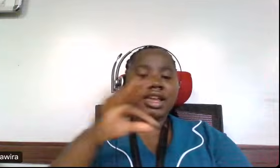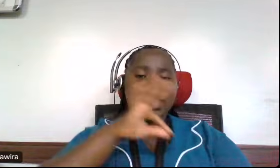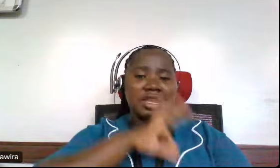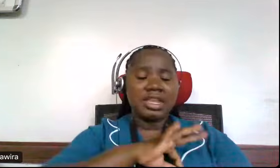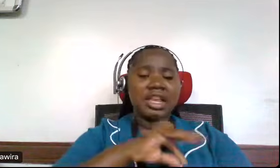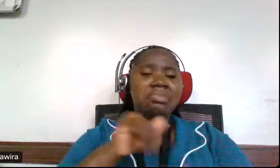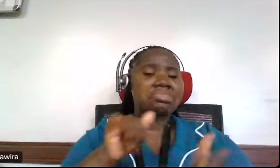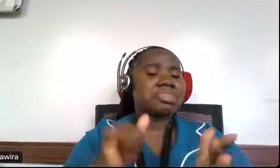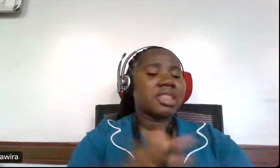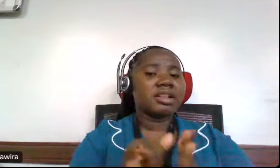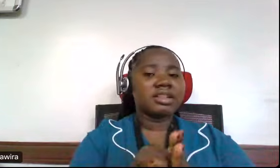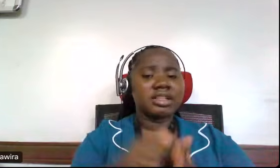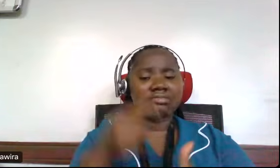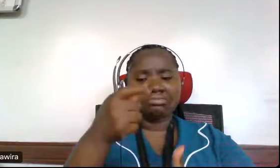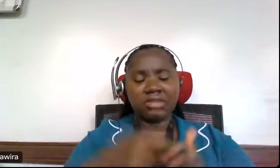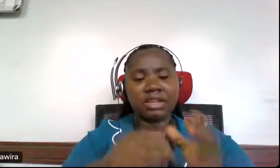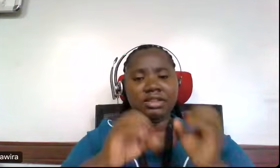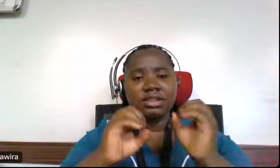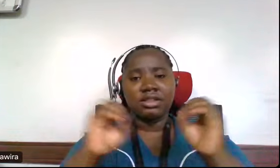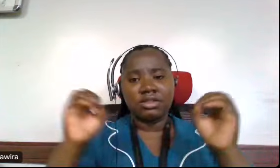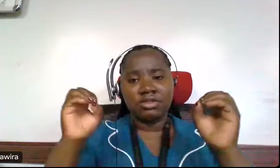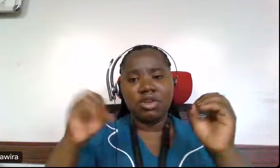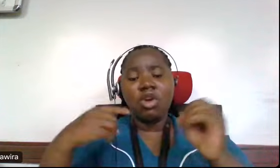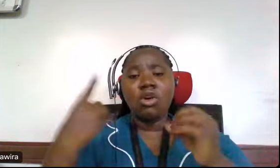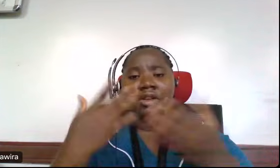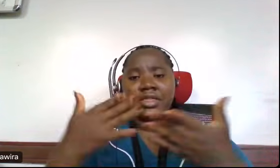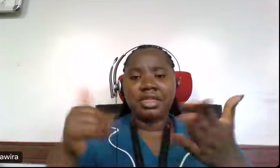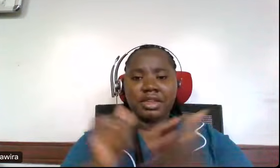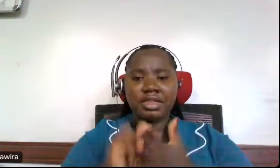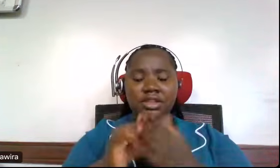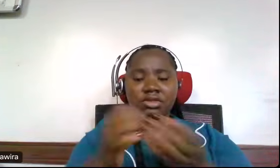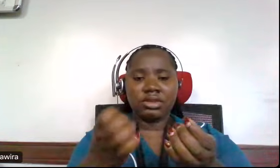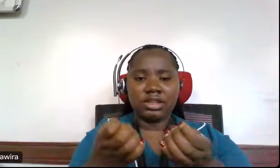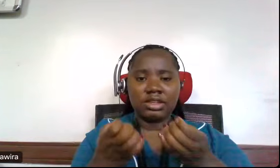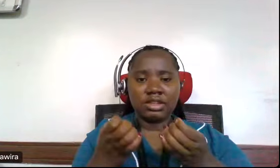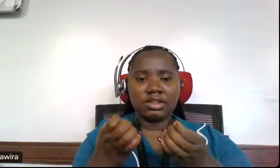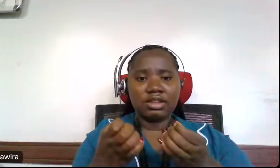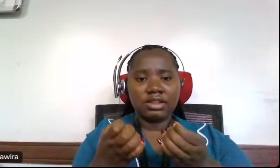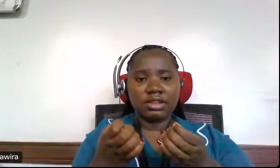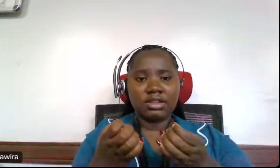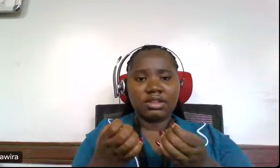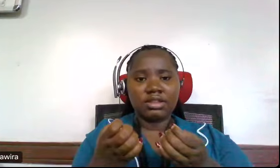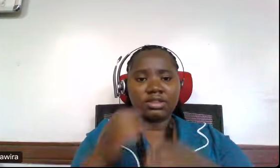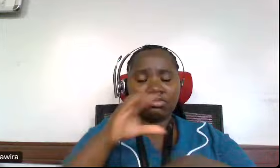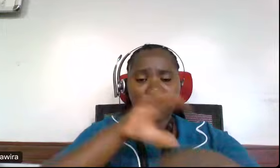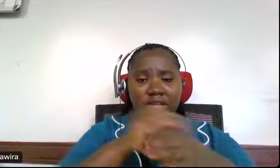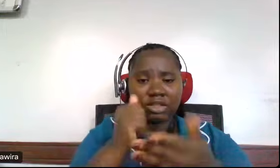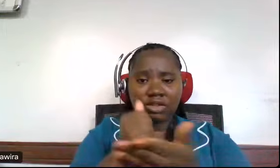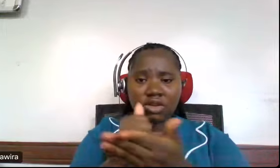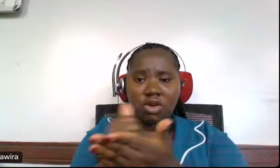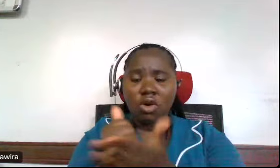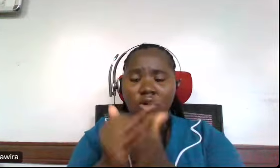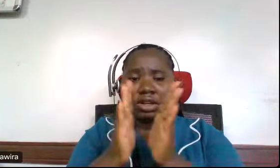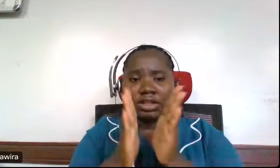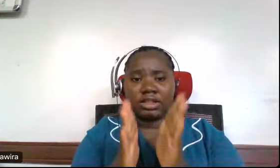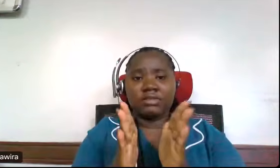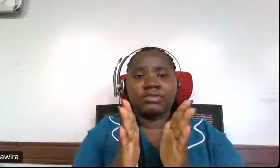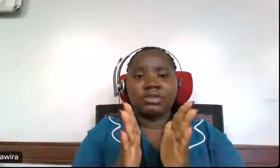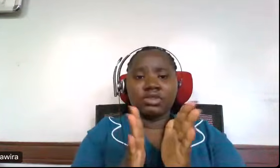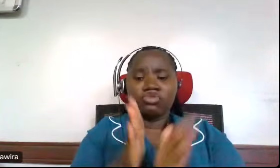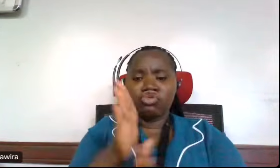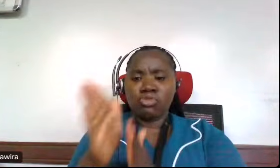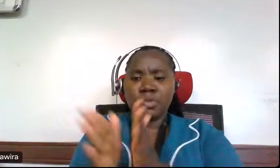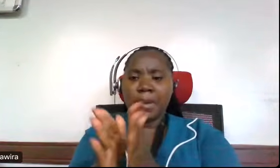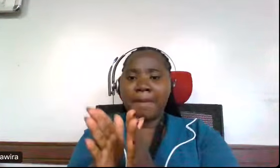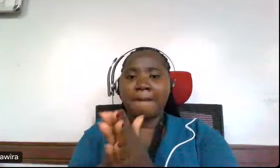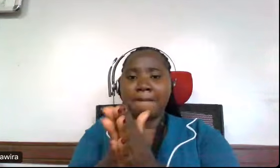to taxation. So the only thing you will need is to get an auditor to do your proper books of accounts.